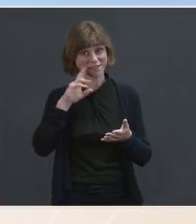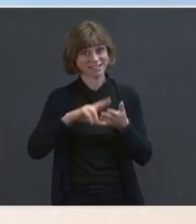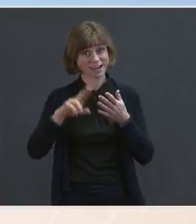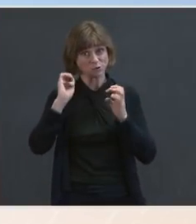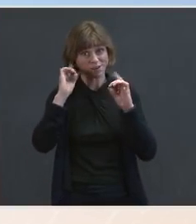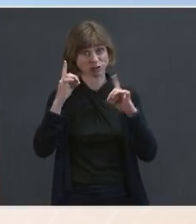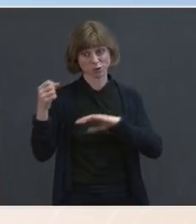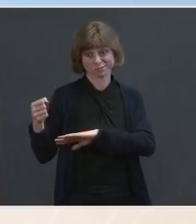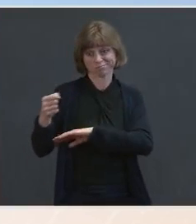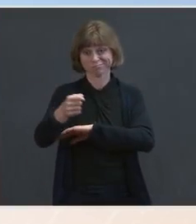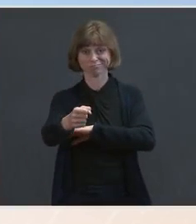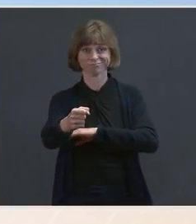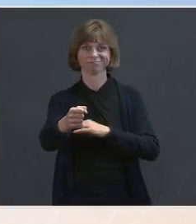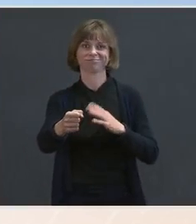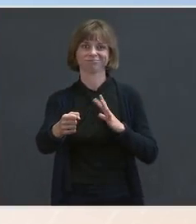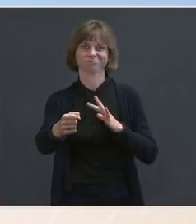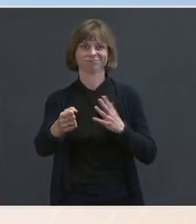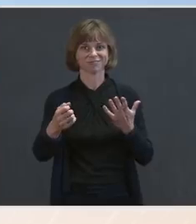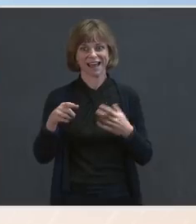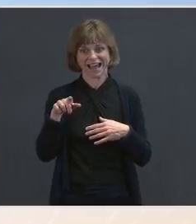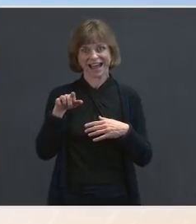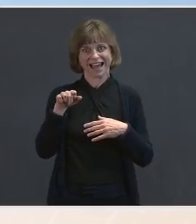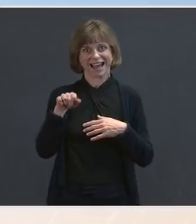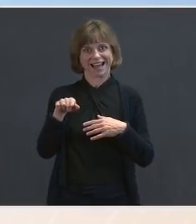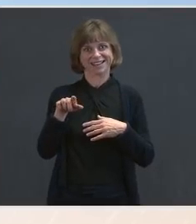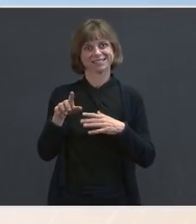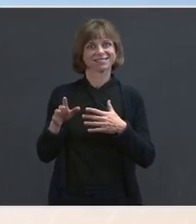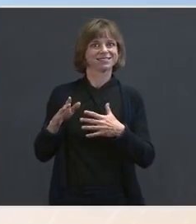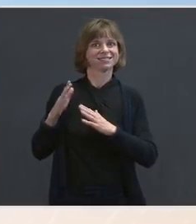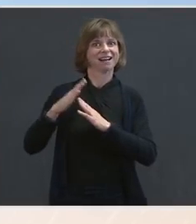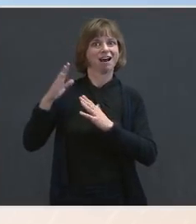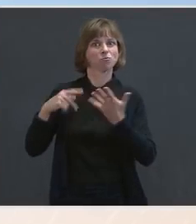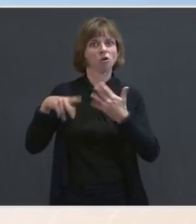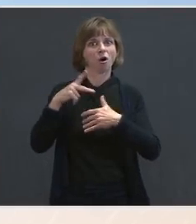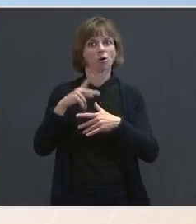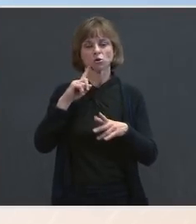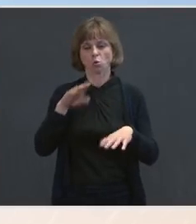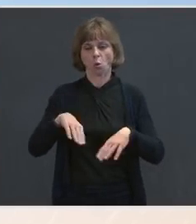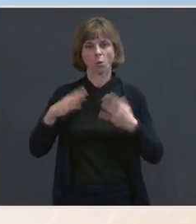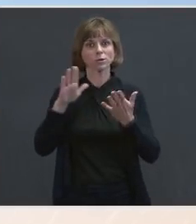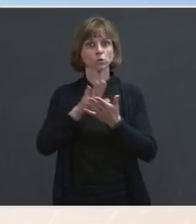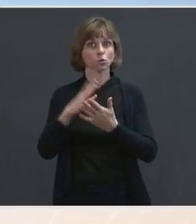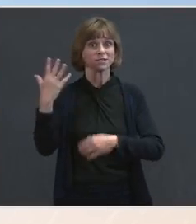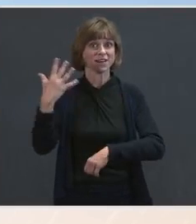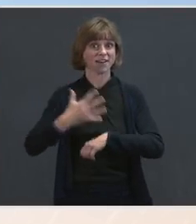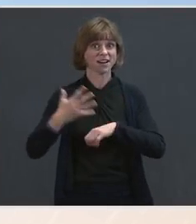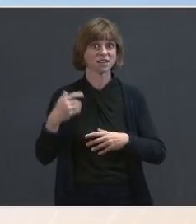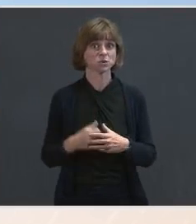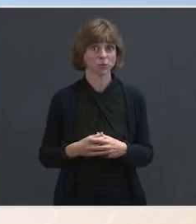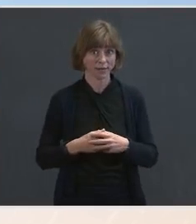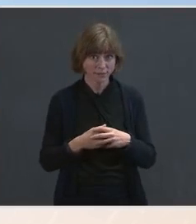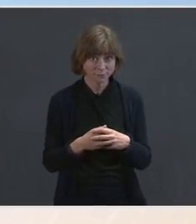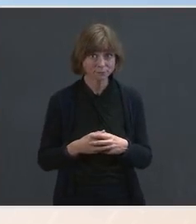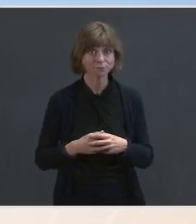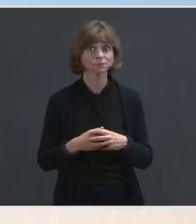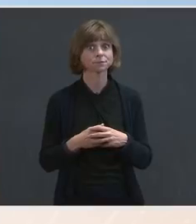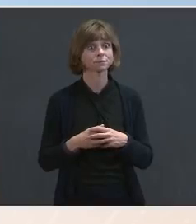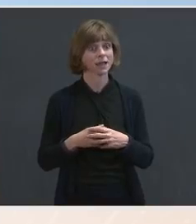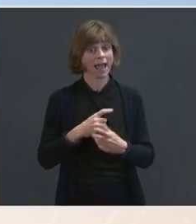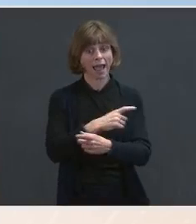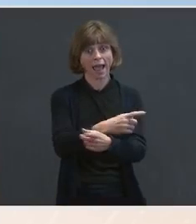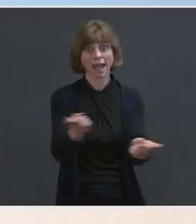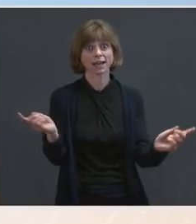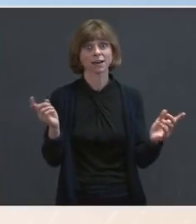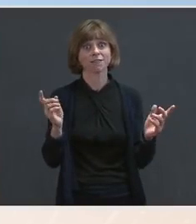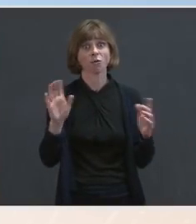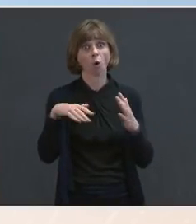place, his number one priority is ensuring schools are open, that they're open 5 days a week, that schools have the information they need to put in place